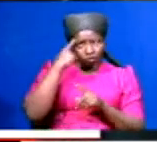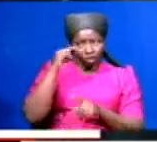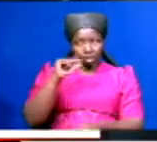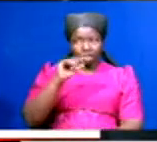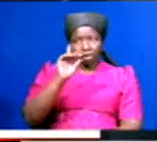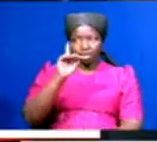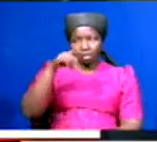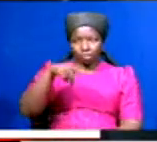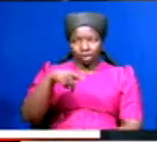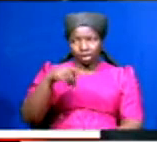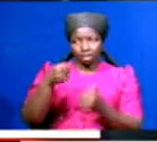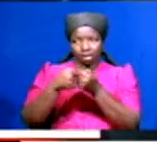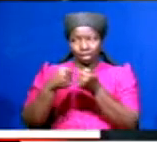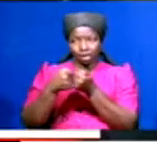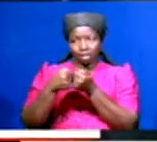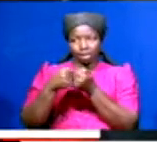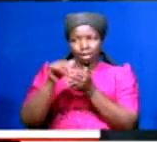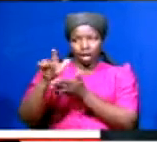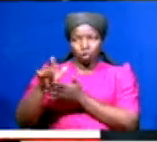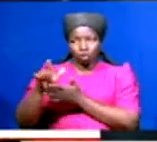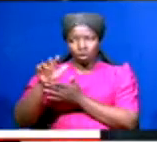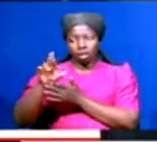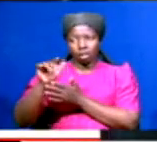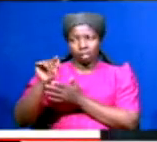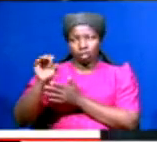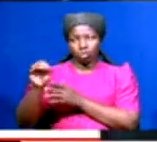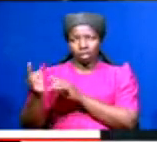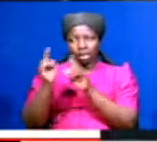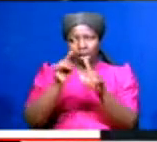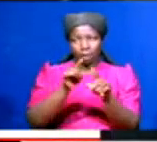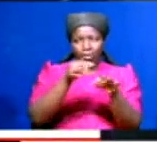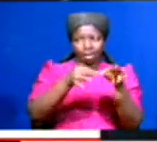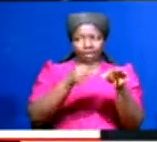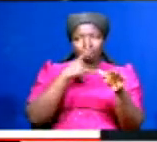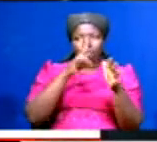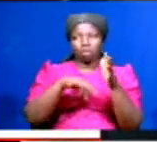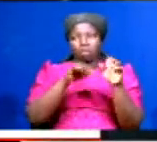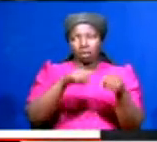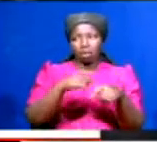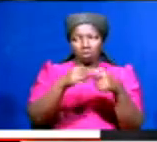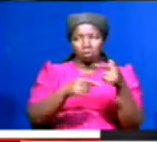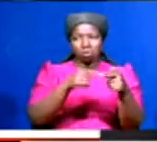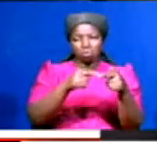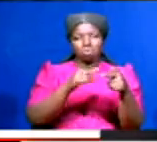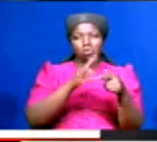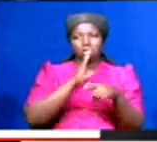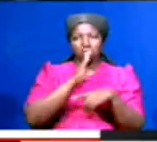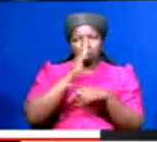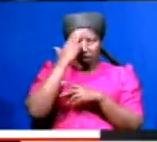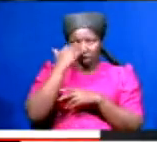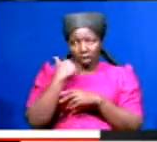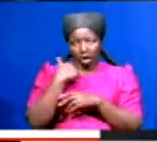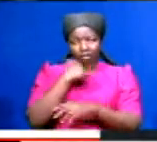versus the debt ratio. And then comes to justify to say, now we can move on borrowing because we have the current capacity. When you bring